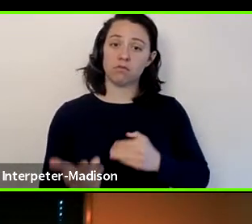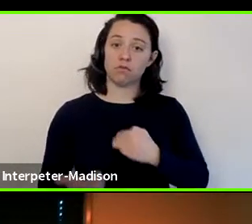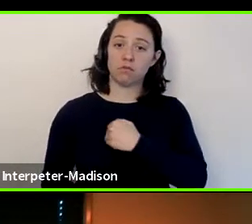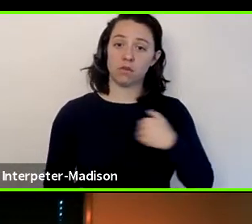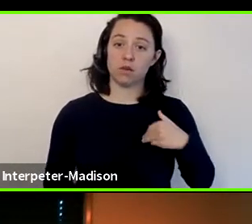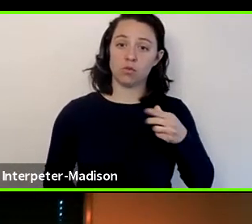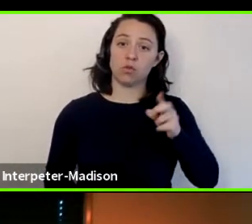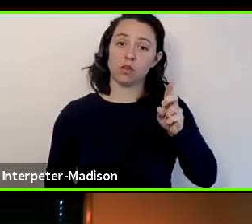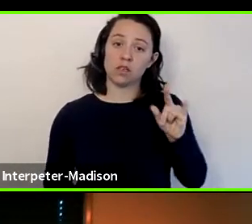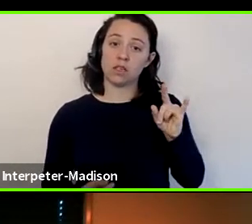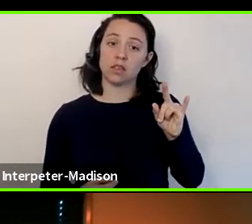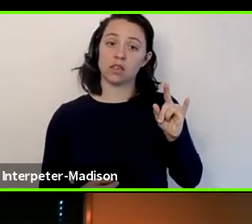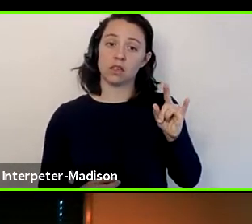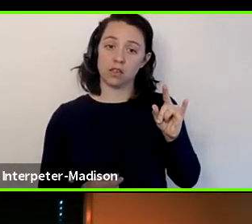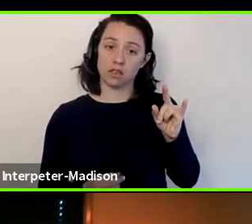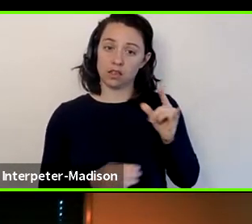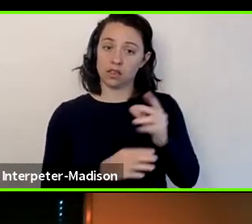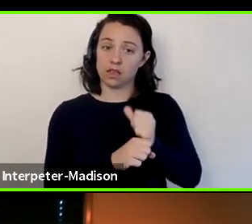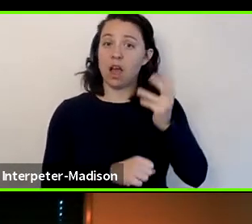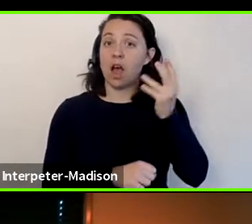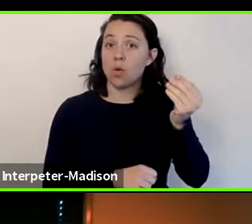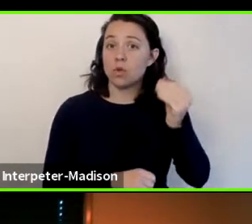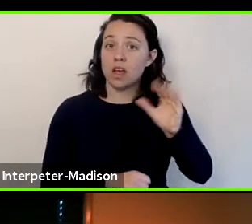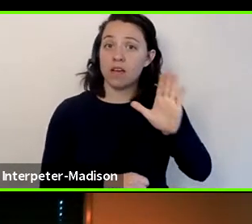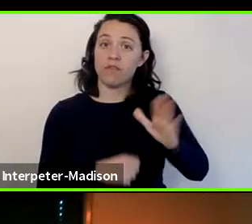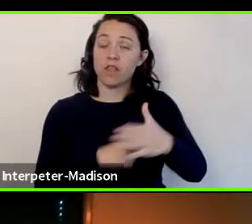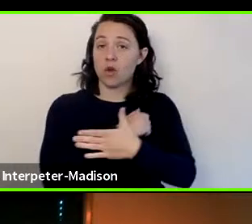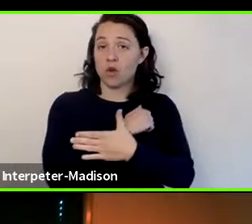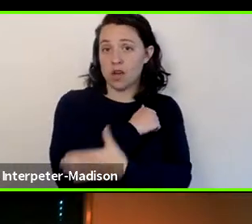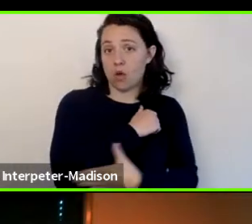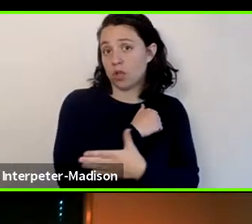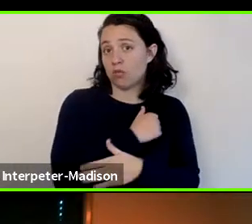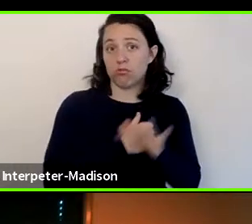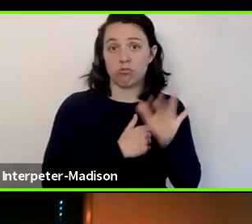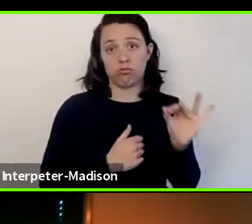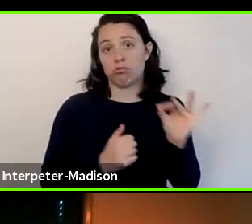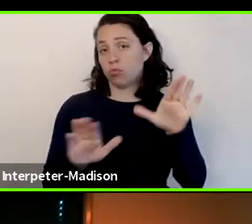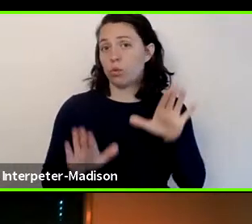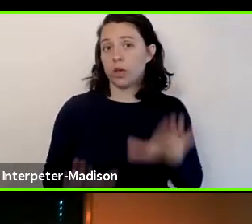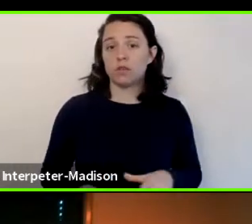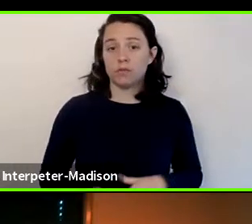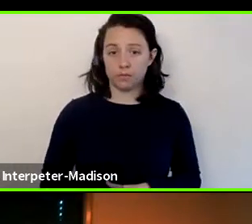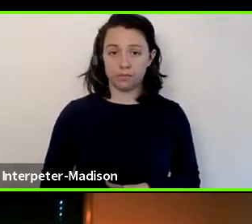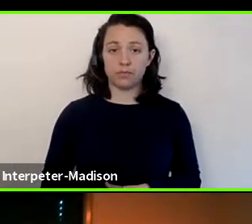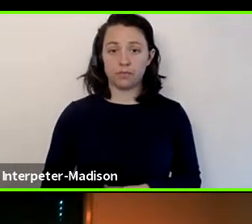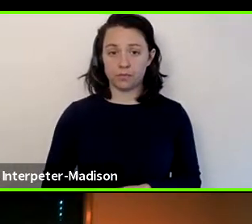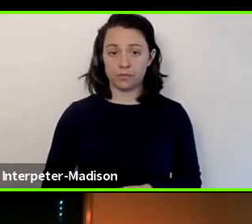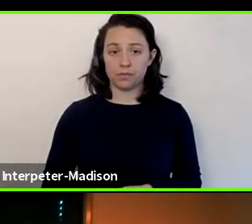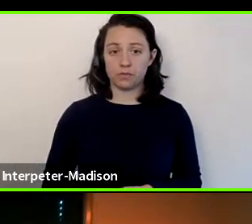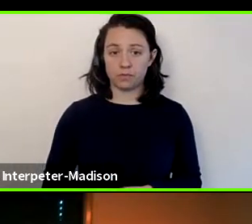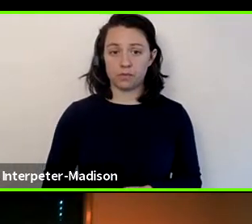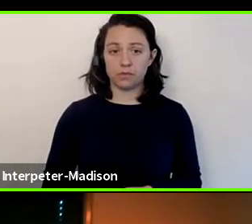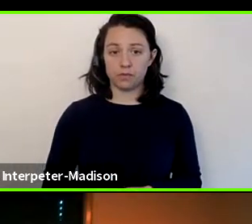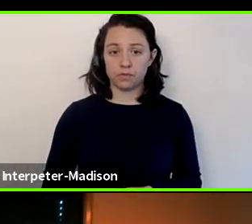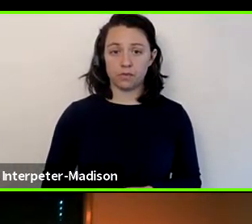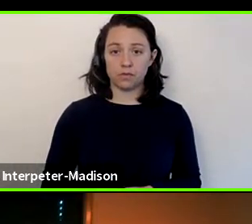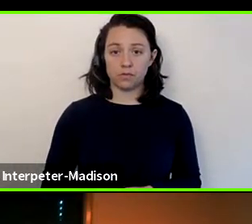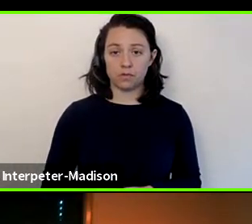their county, which is good news. I mean, they are still